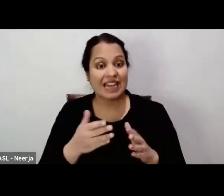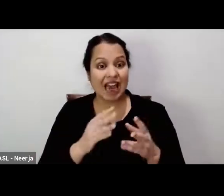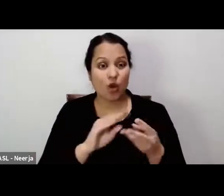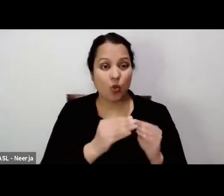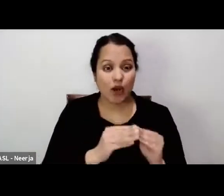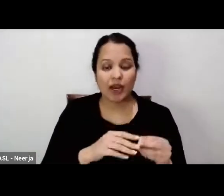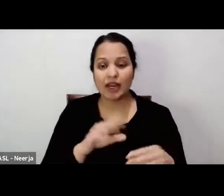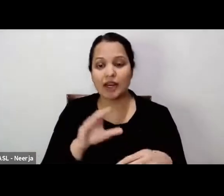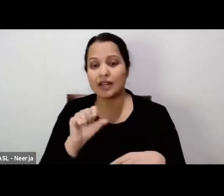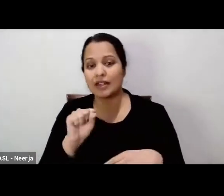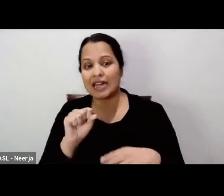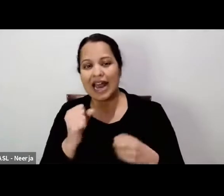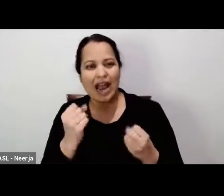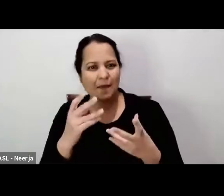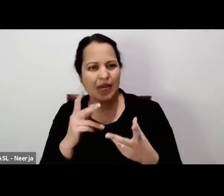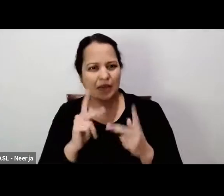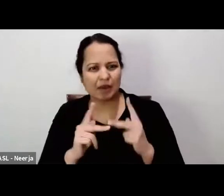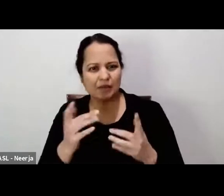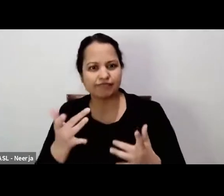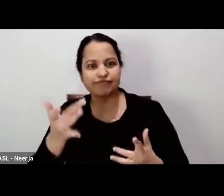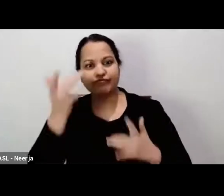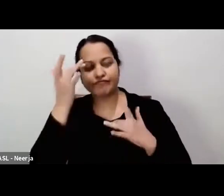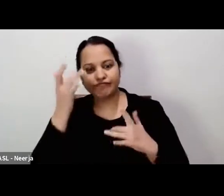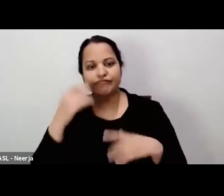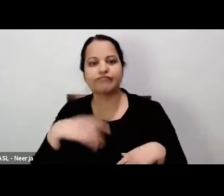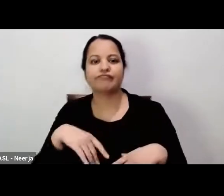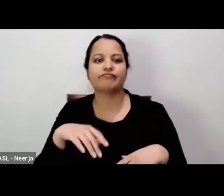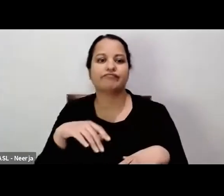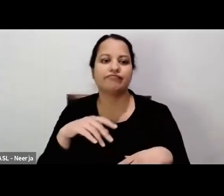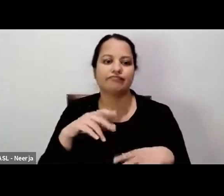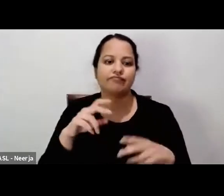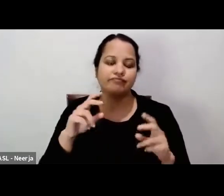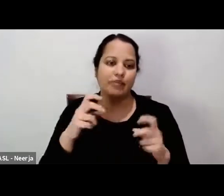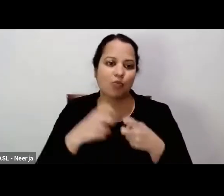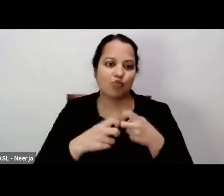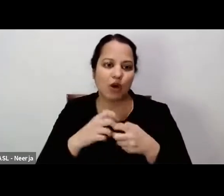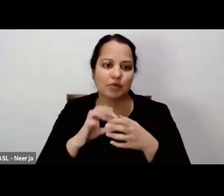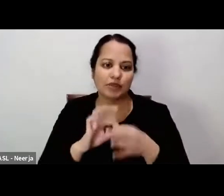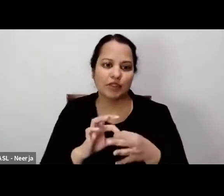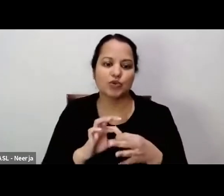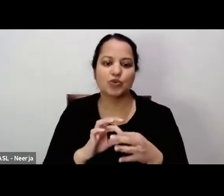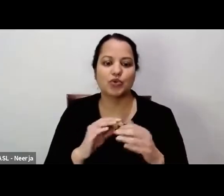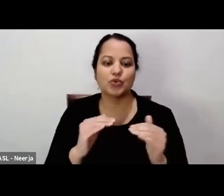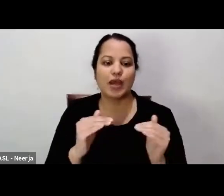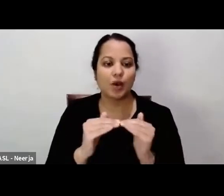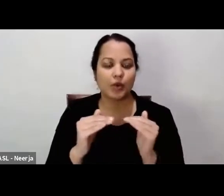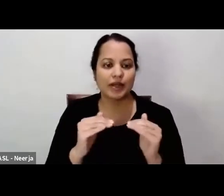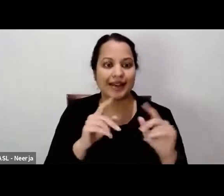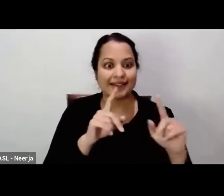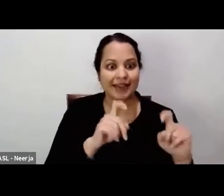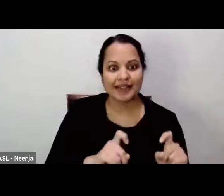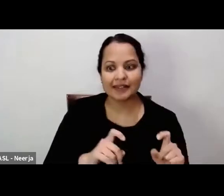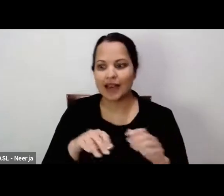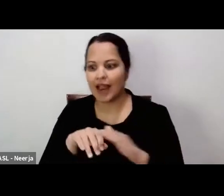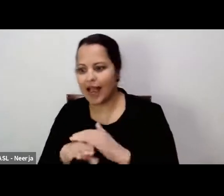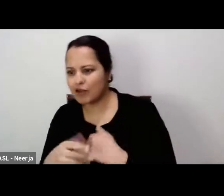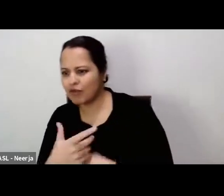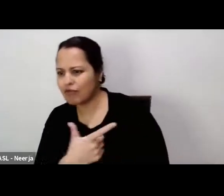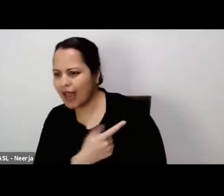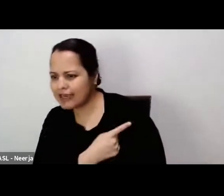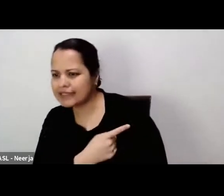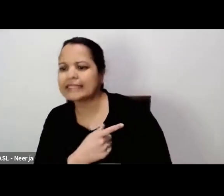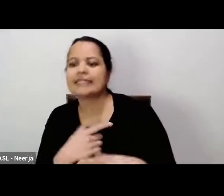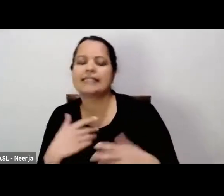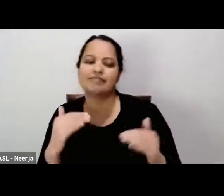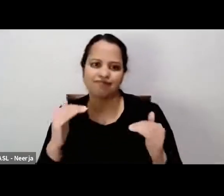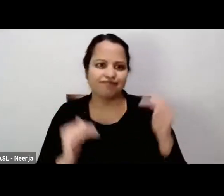rate. We've seen issues of equity when it comes to testing sites, when it comes to access to the vaccine. And we've also seen